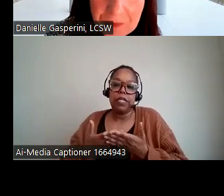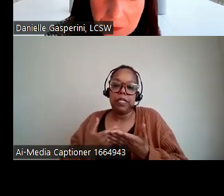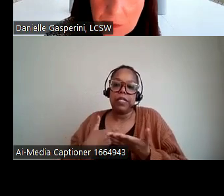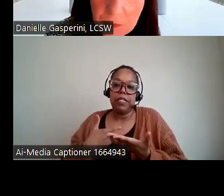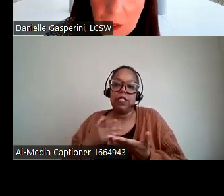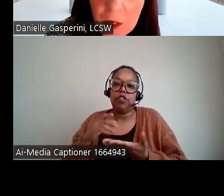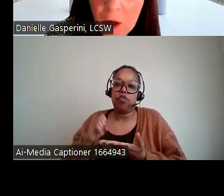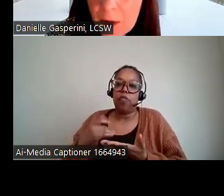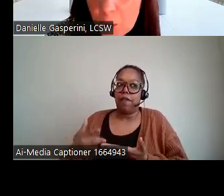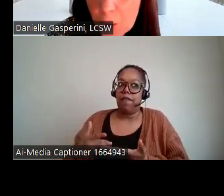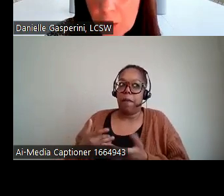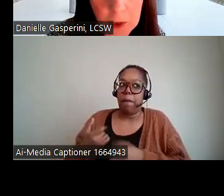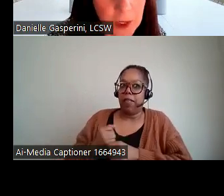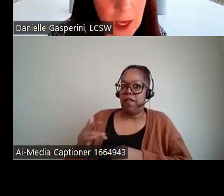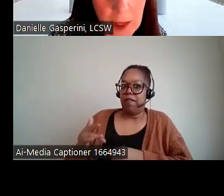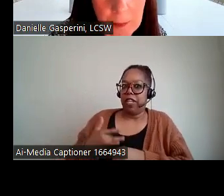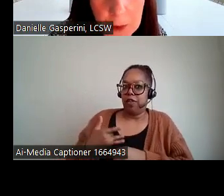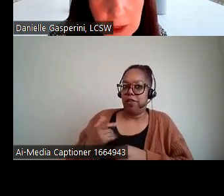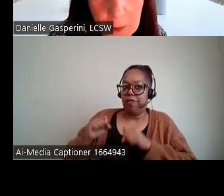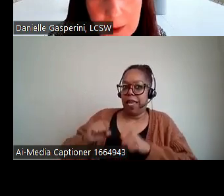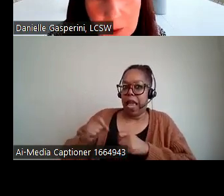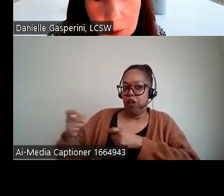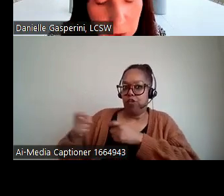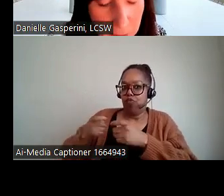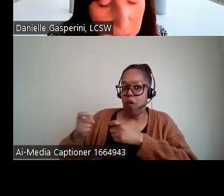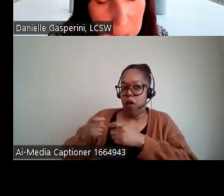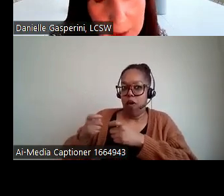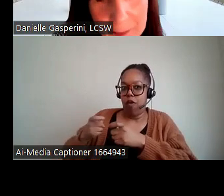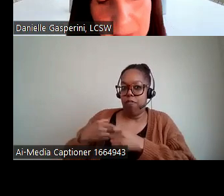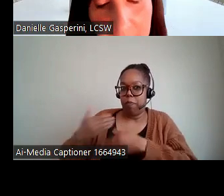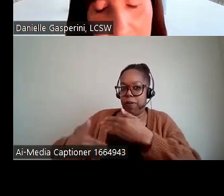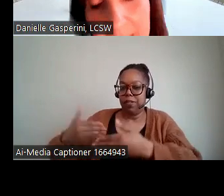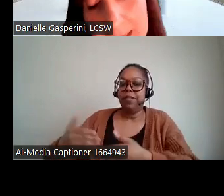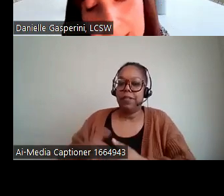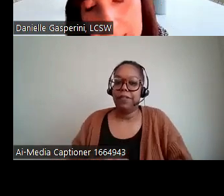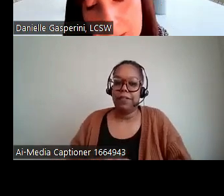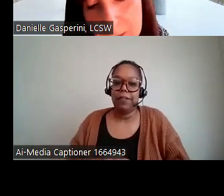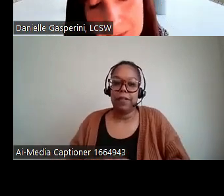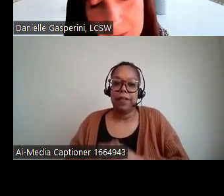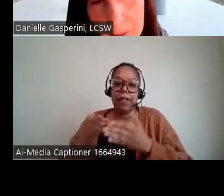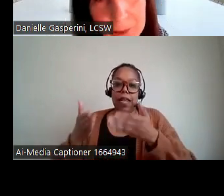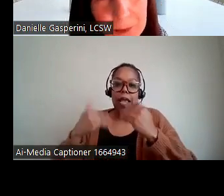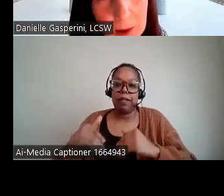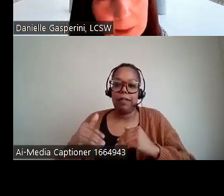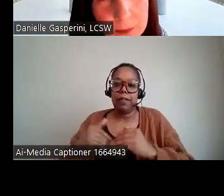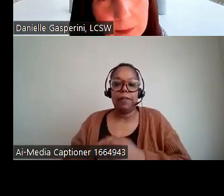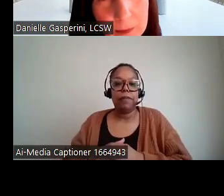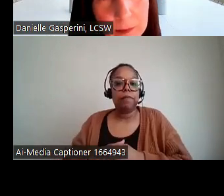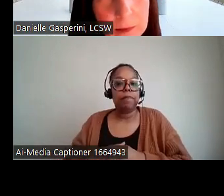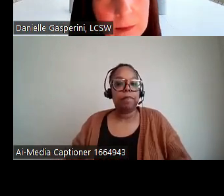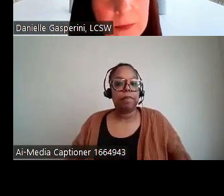sense of control during the process, which is always important. Next slide, please.